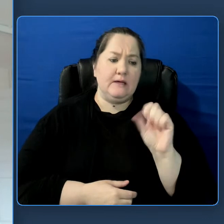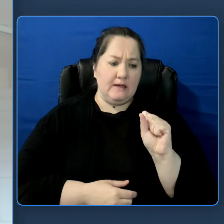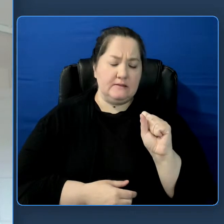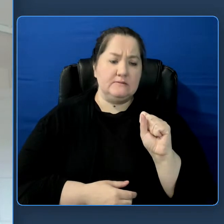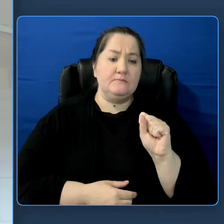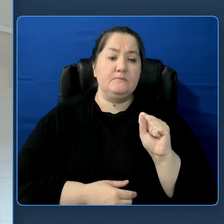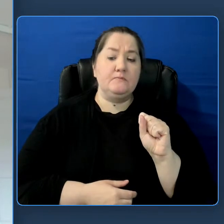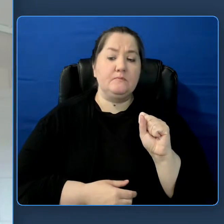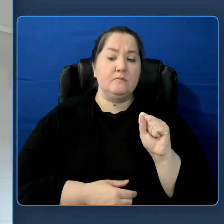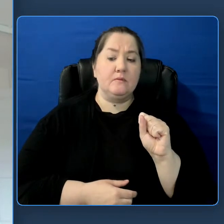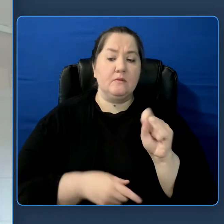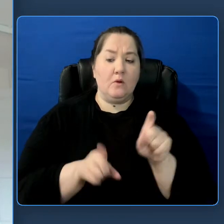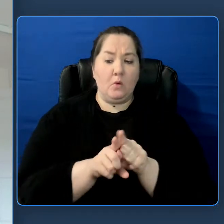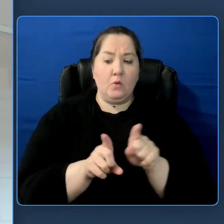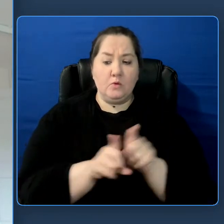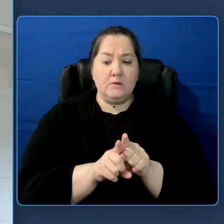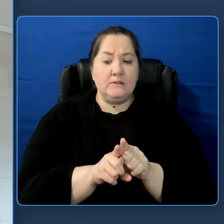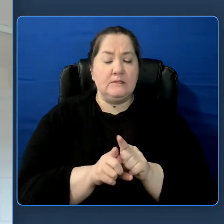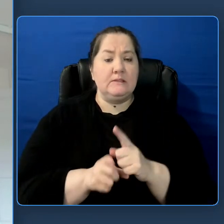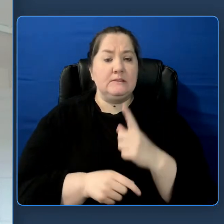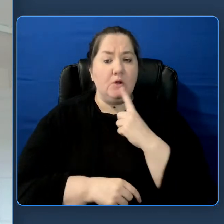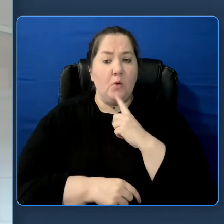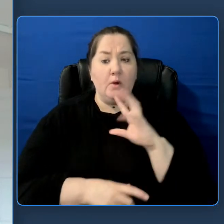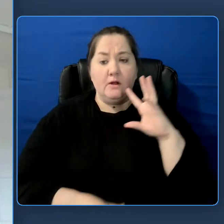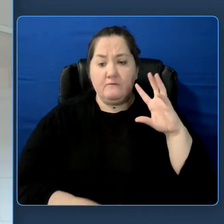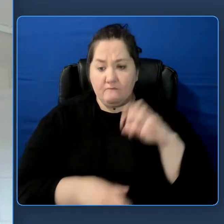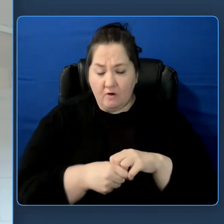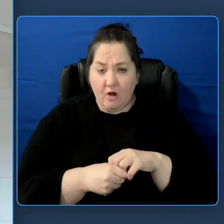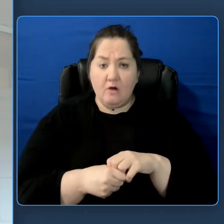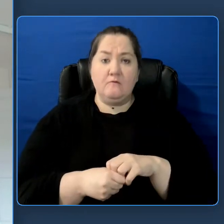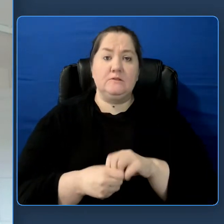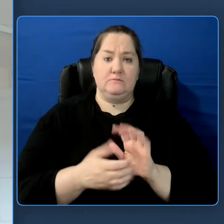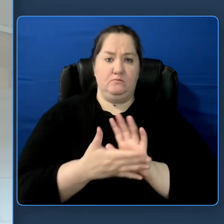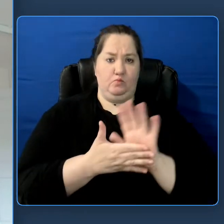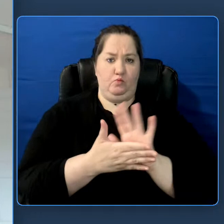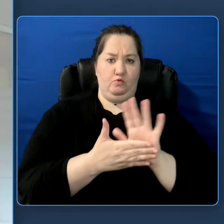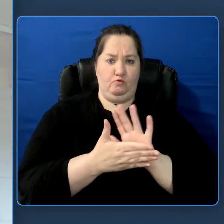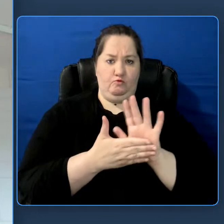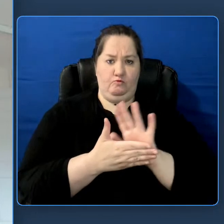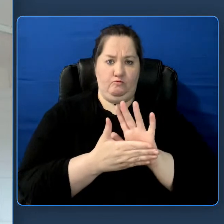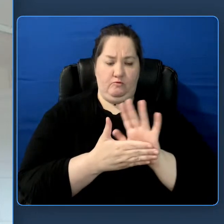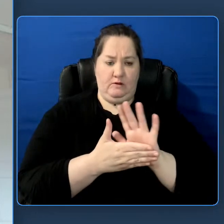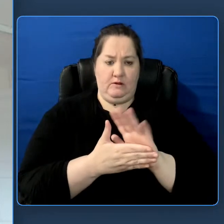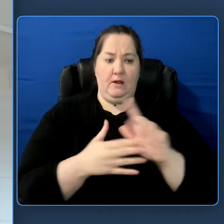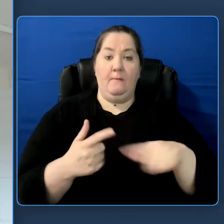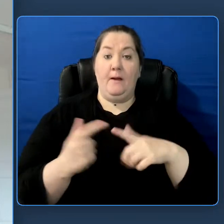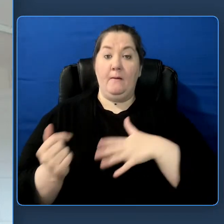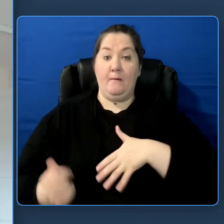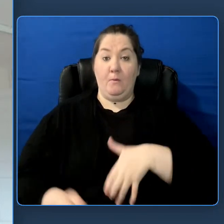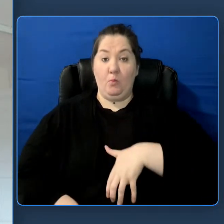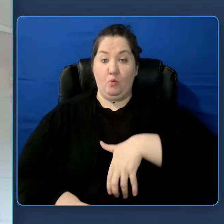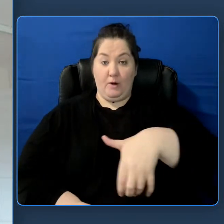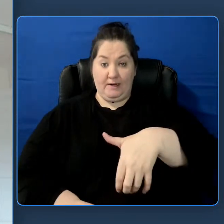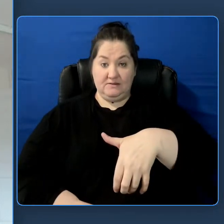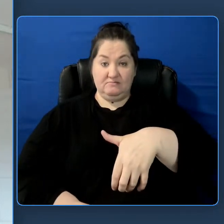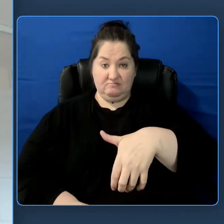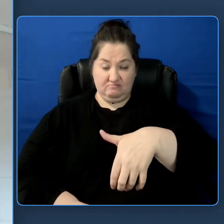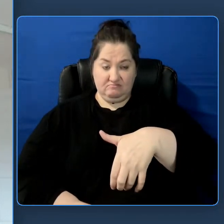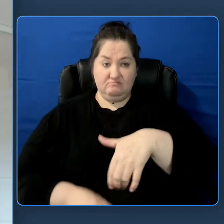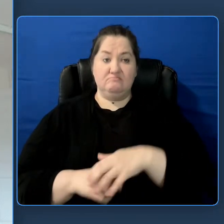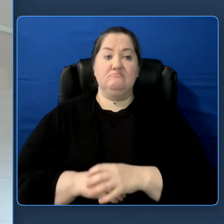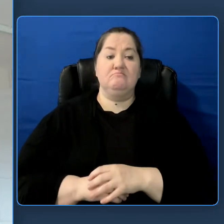on the fact that we were involved in a documentary film about my pregnancy.